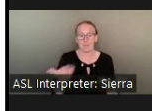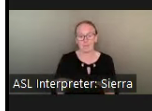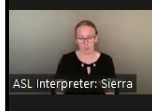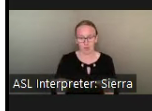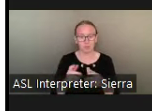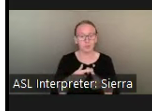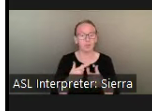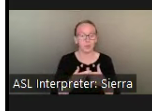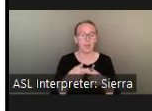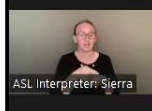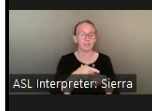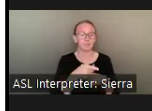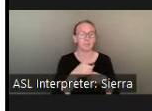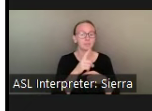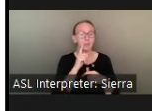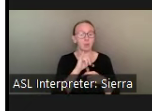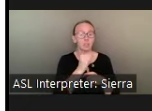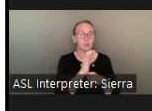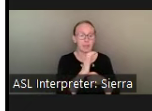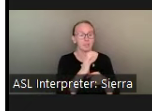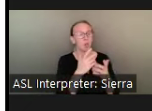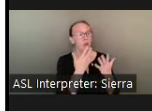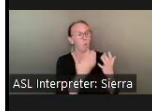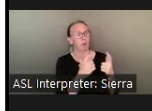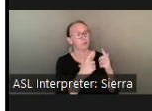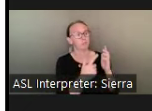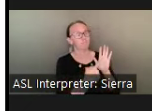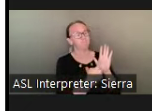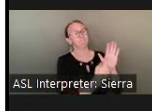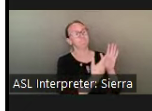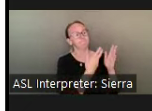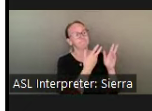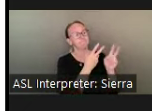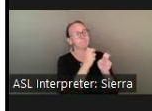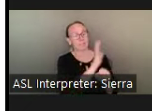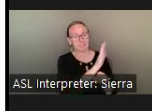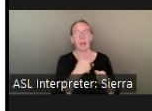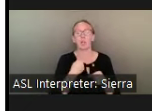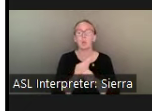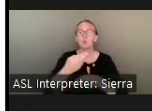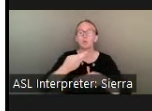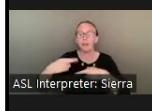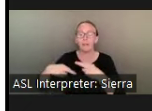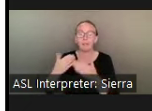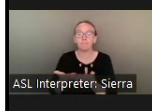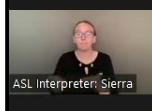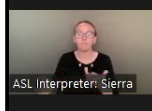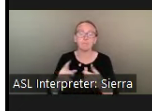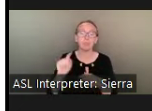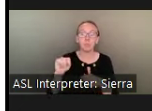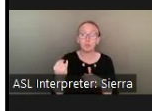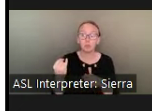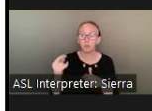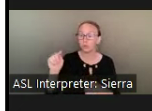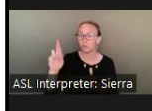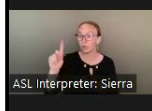used recycled materials. So I used Trader Joe's bags and like recycled like newsprint and printer paper.